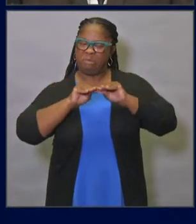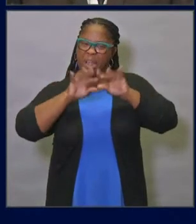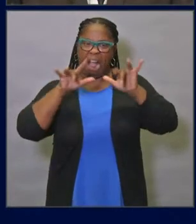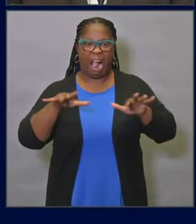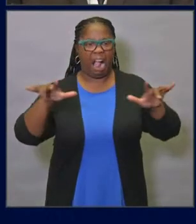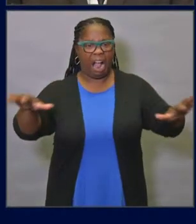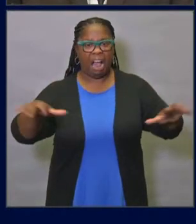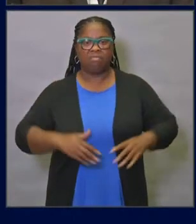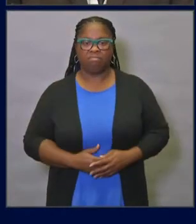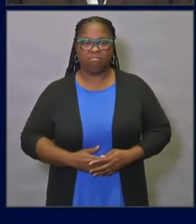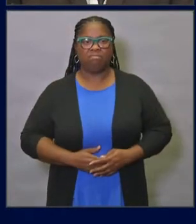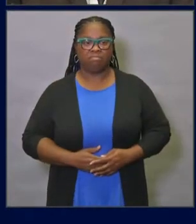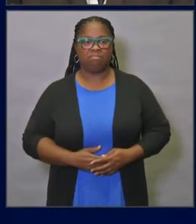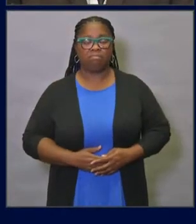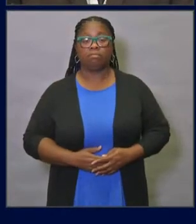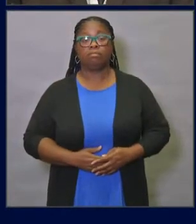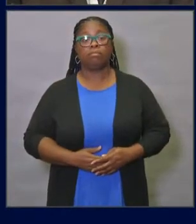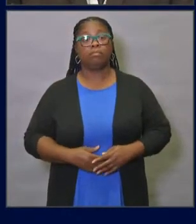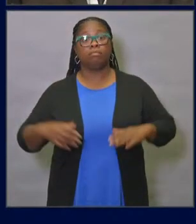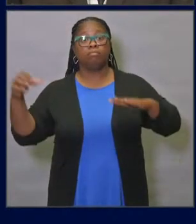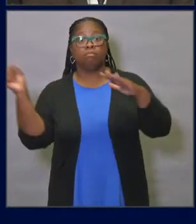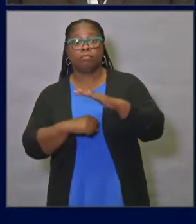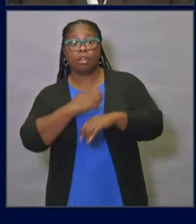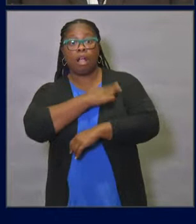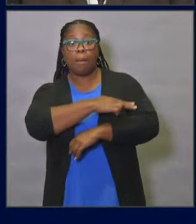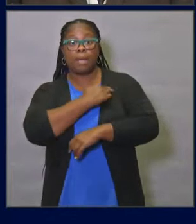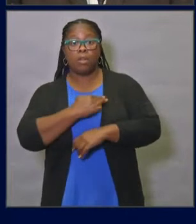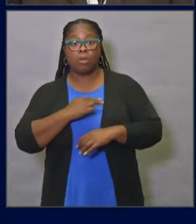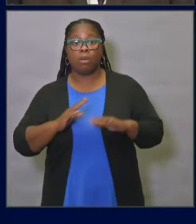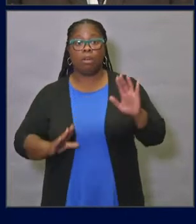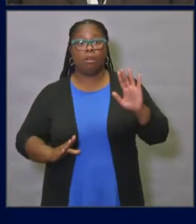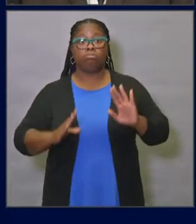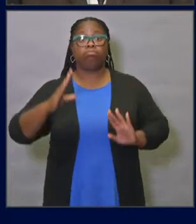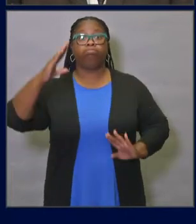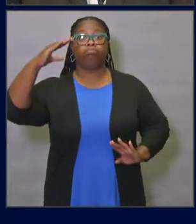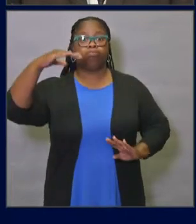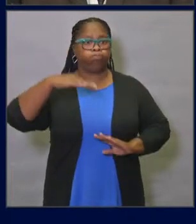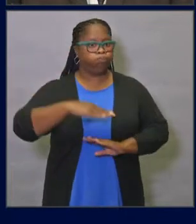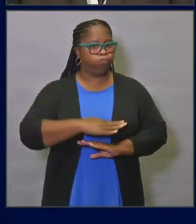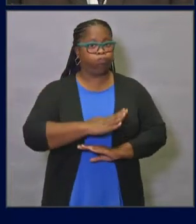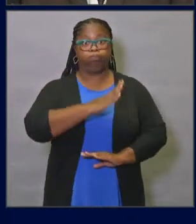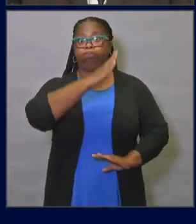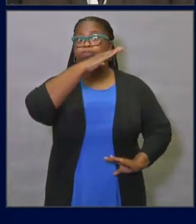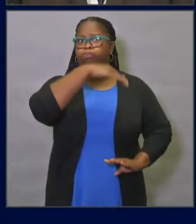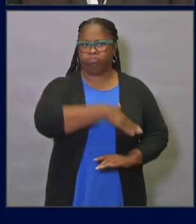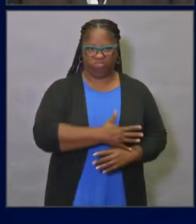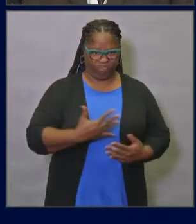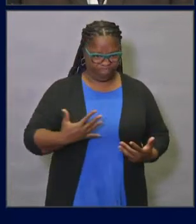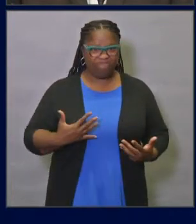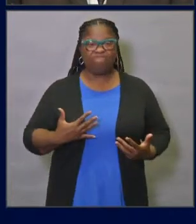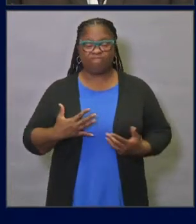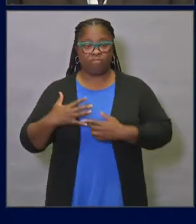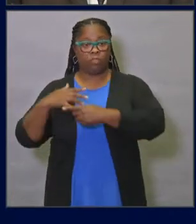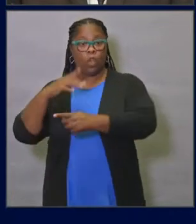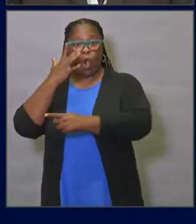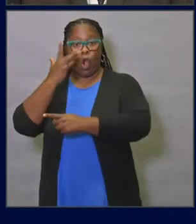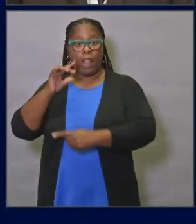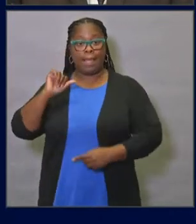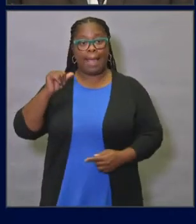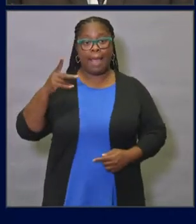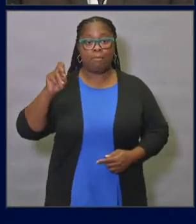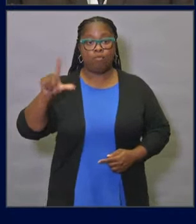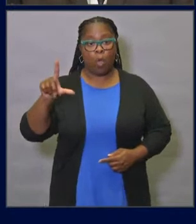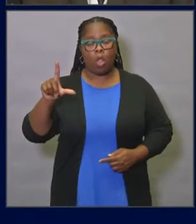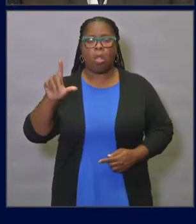Hospitalizations have increased and decreased in relationship to cases. In early April, during Safer at Home, daily hospitalizations were at